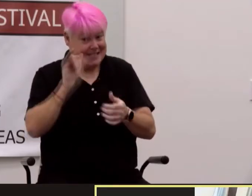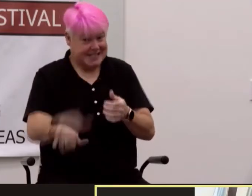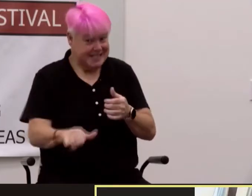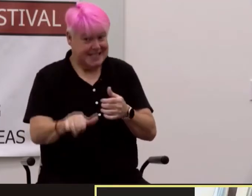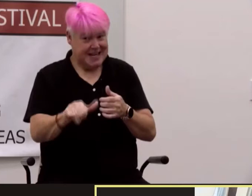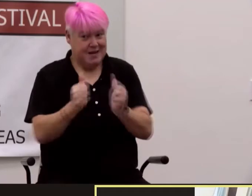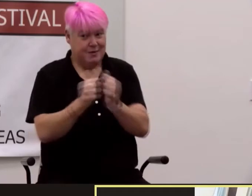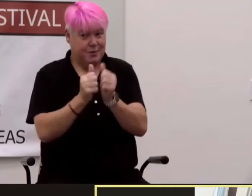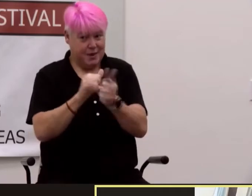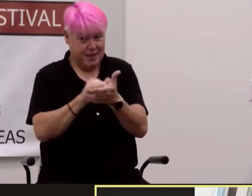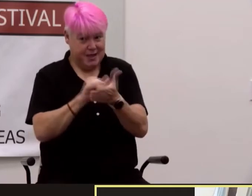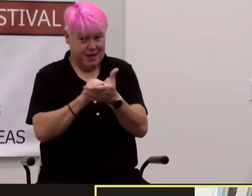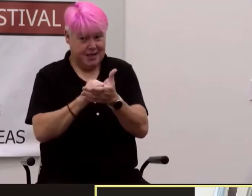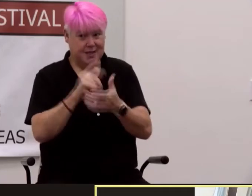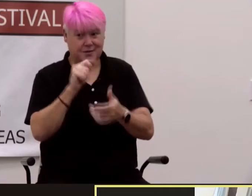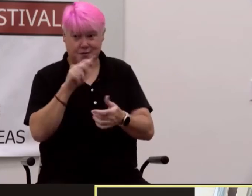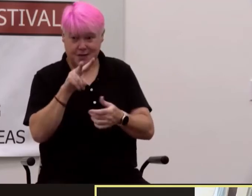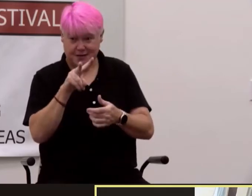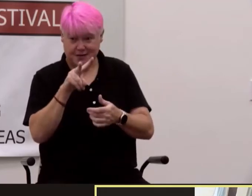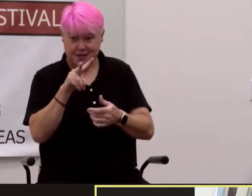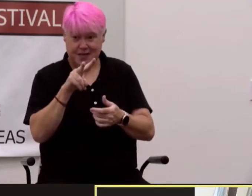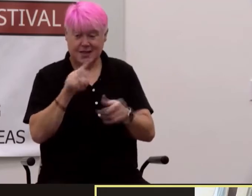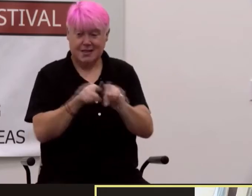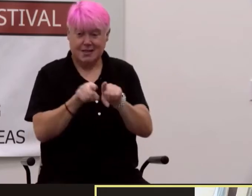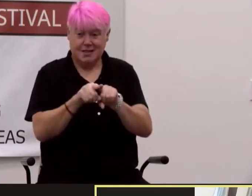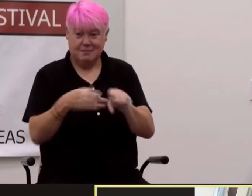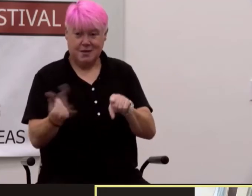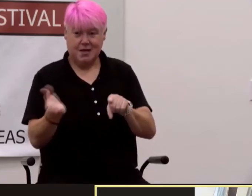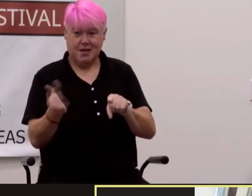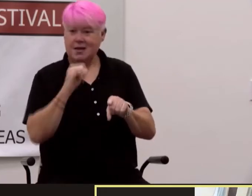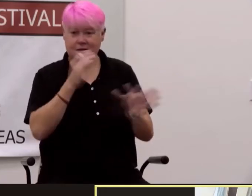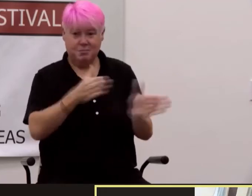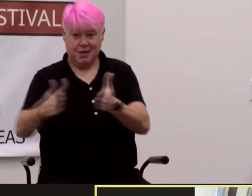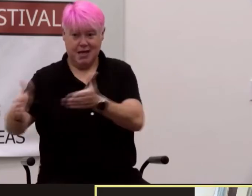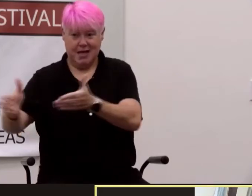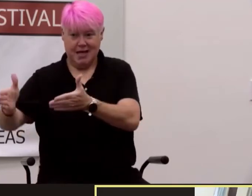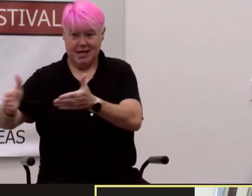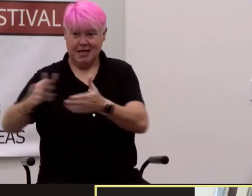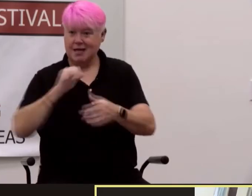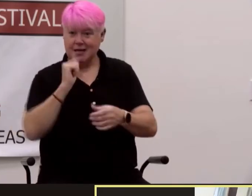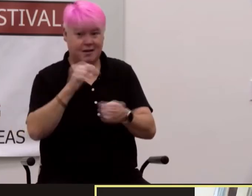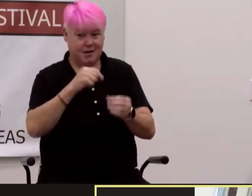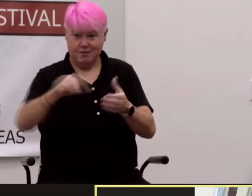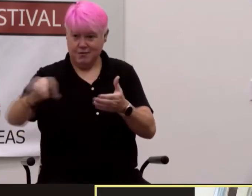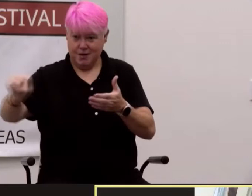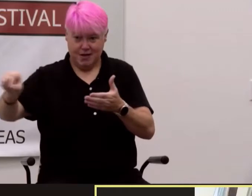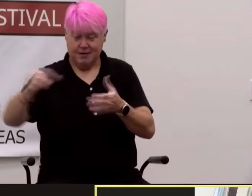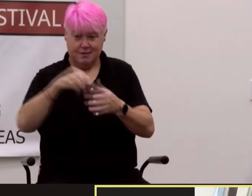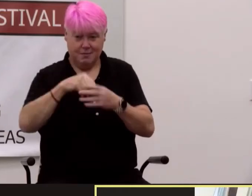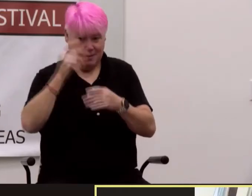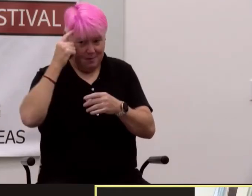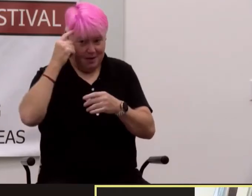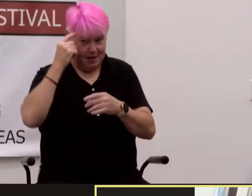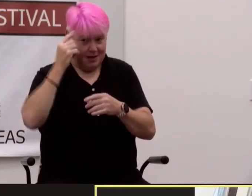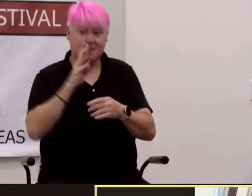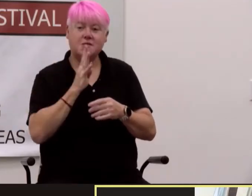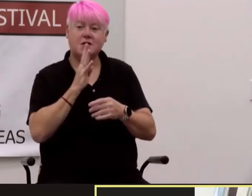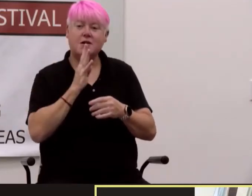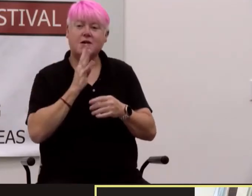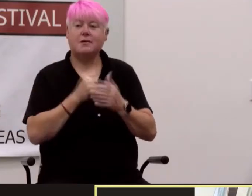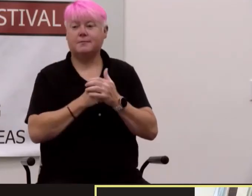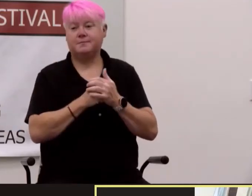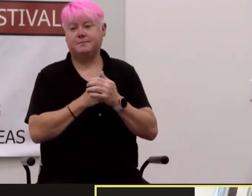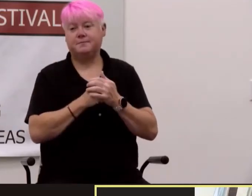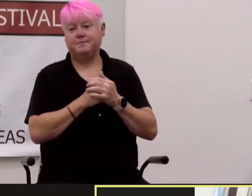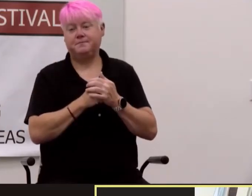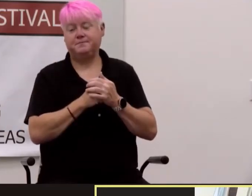like doing TV. It's like doing this. I didn't plan this. I don't have anything written down. I get nothing in my mind. I just talk to the minute, a